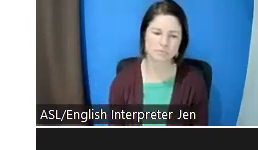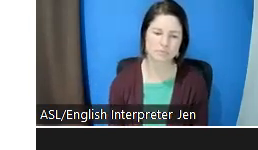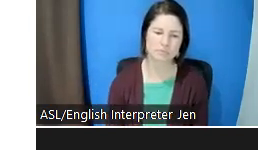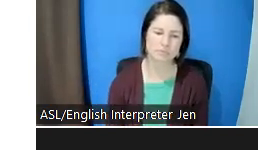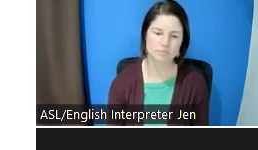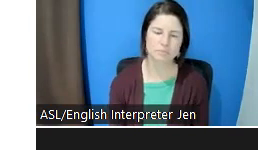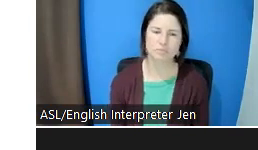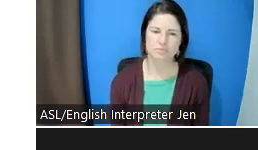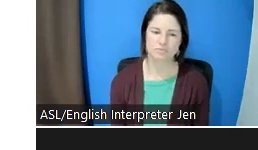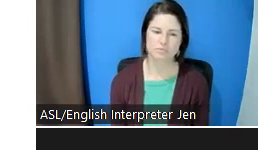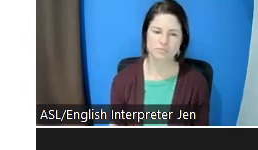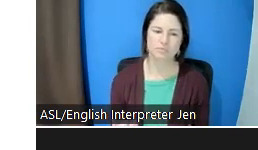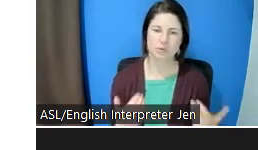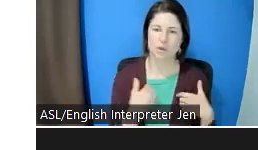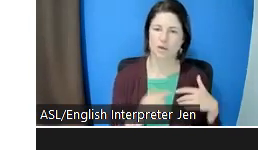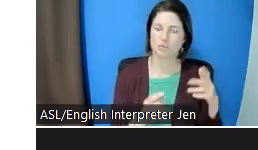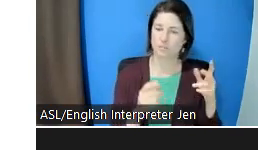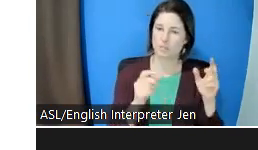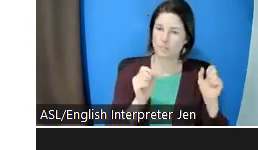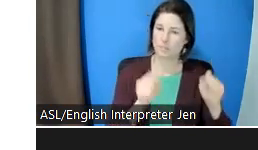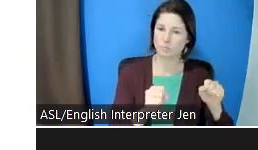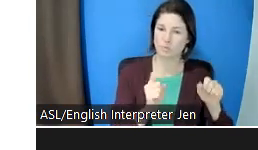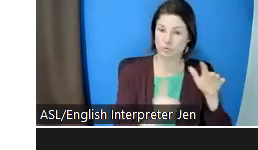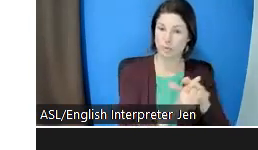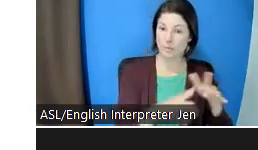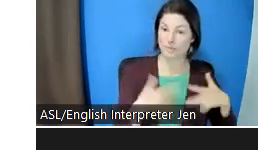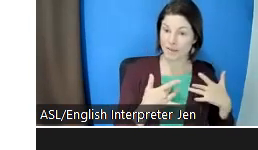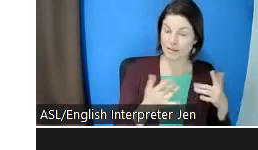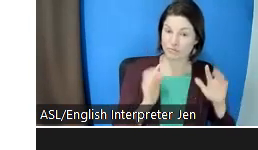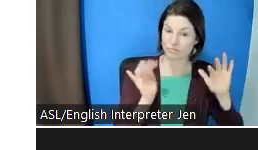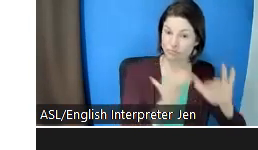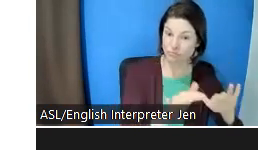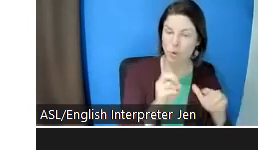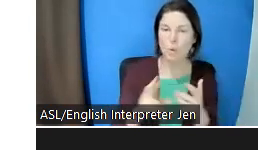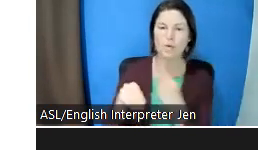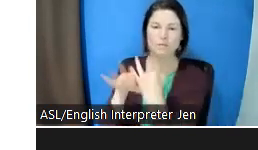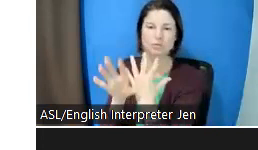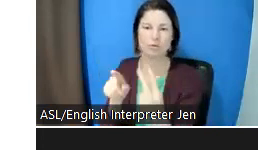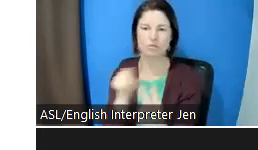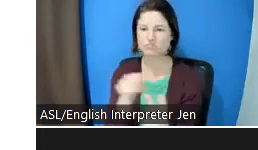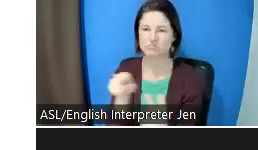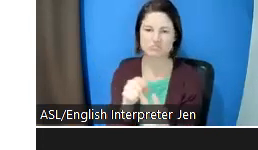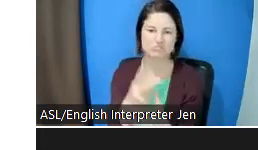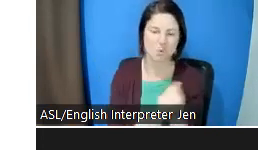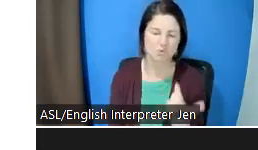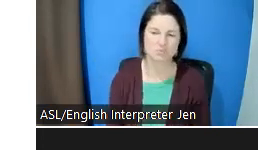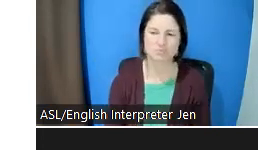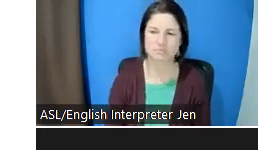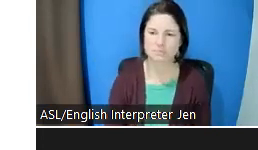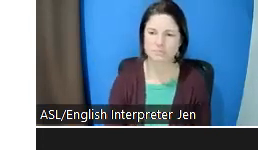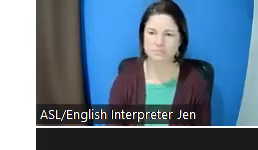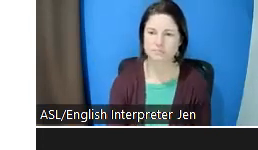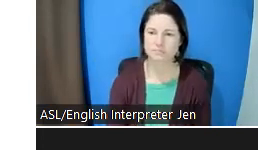world opportunities, there's the virtual opportunities for this program. So getting into our